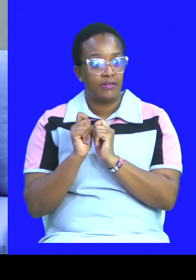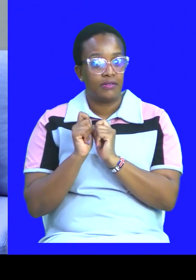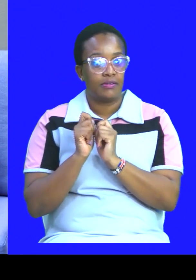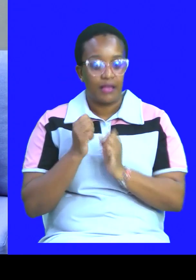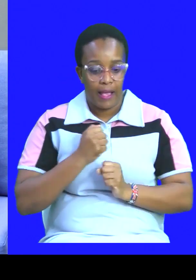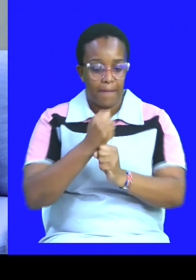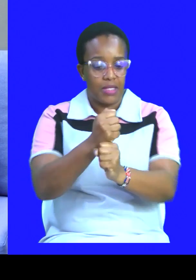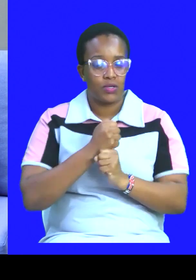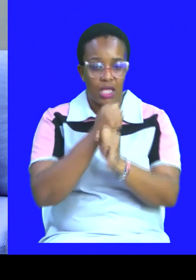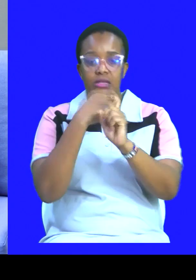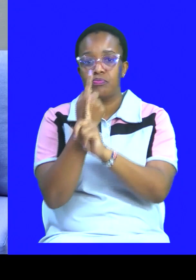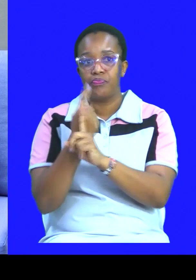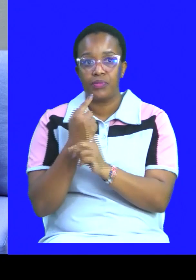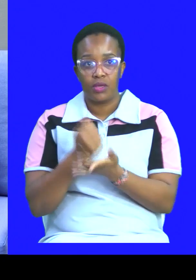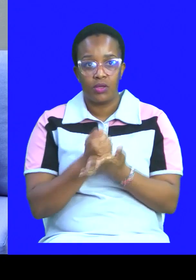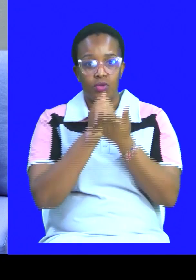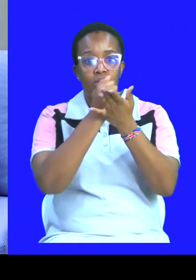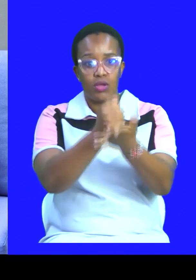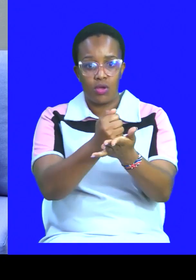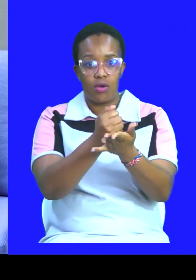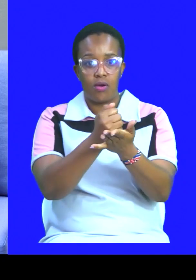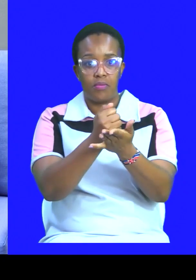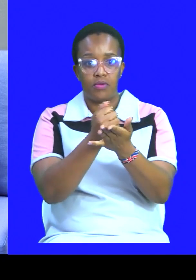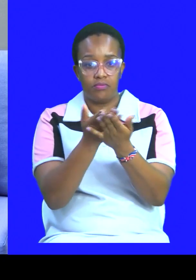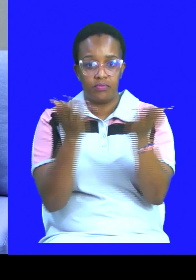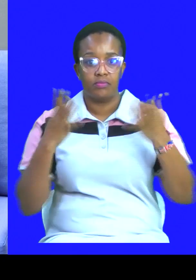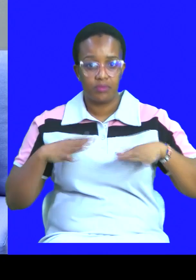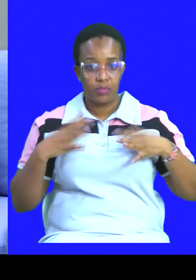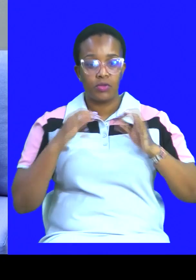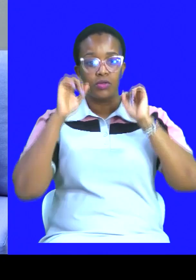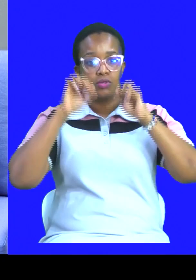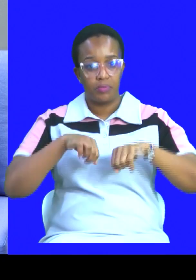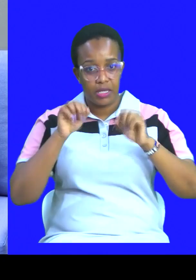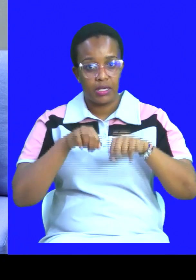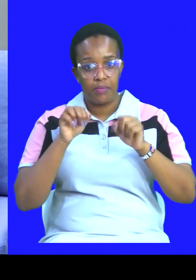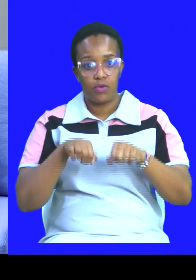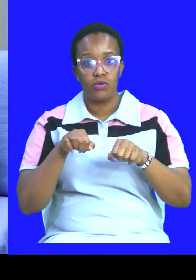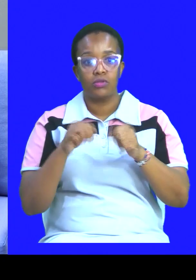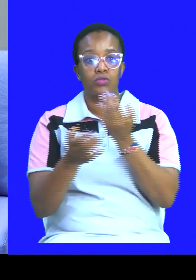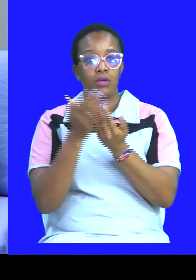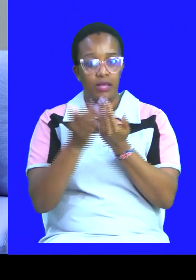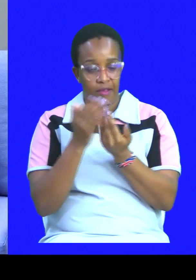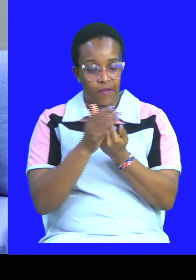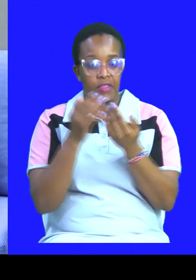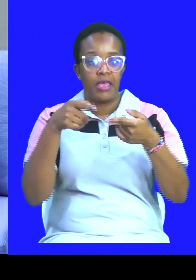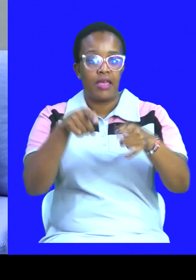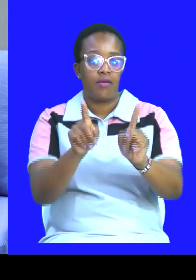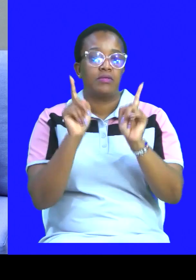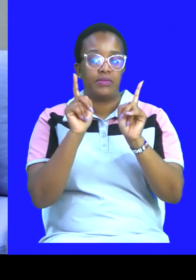carpentry and all that, to help this person to be able to cater for their day-to-day needs, so that they